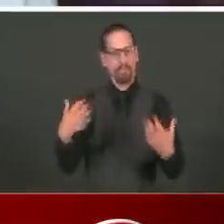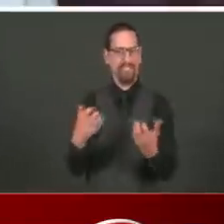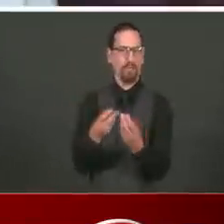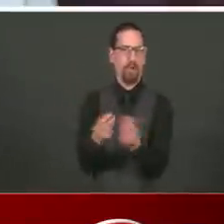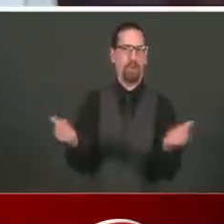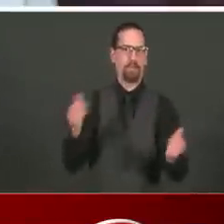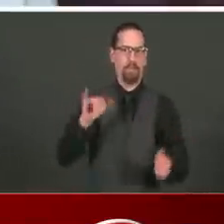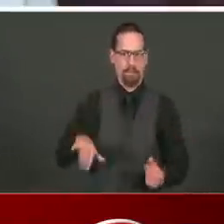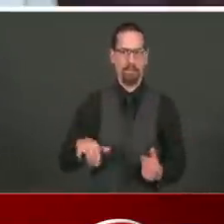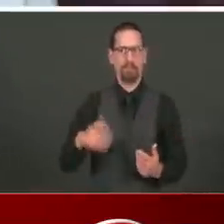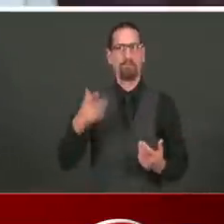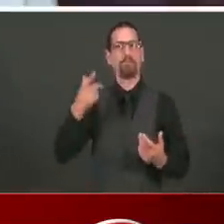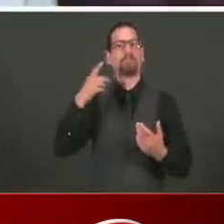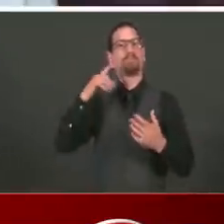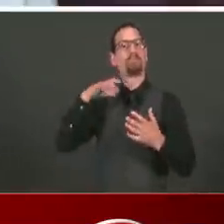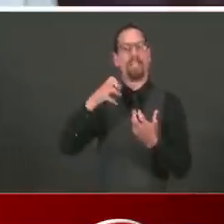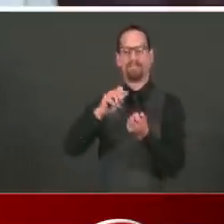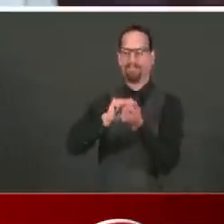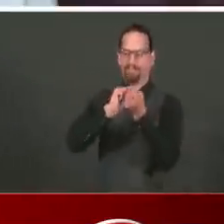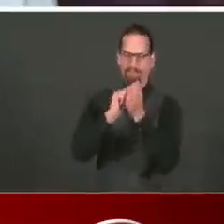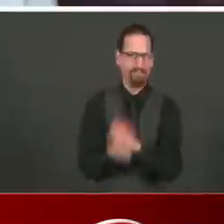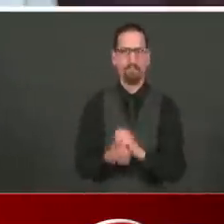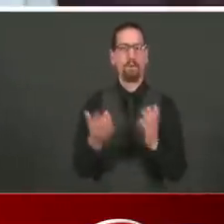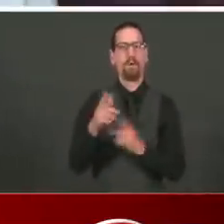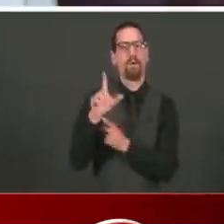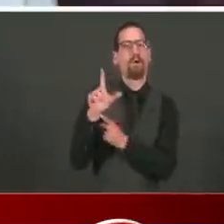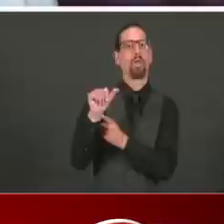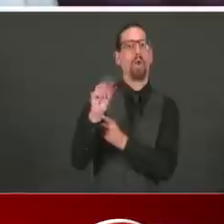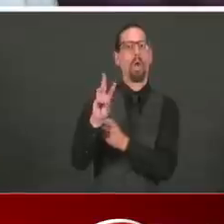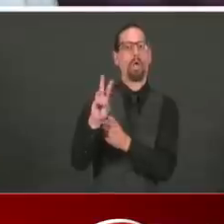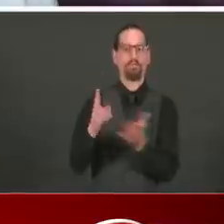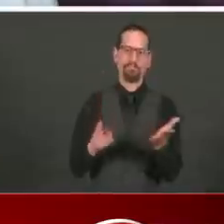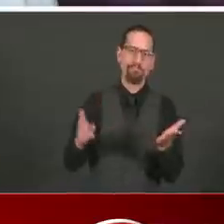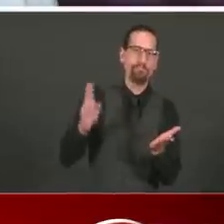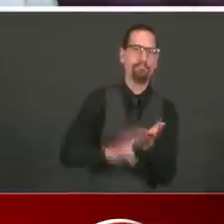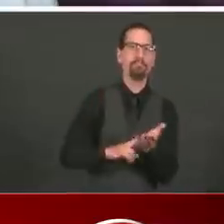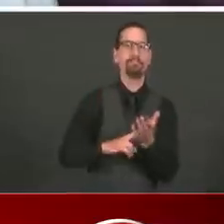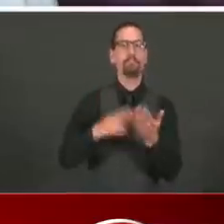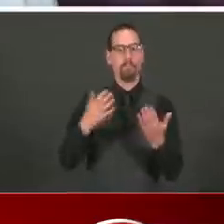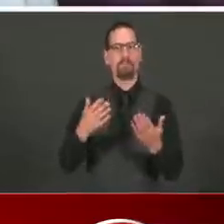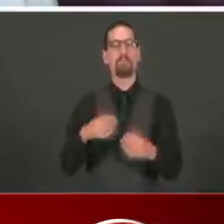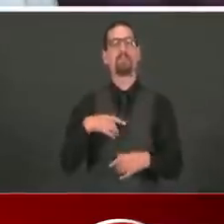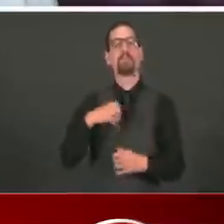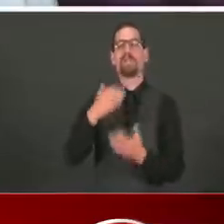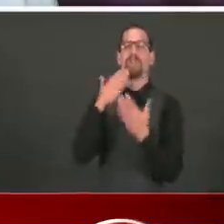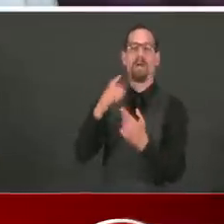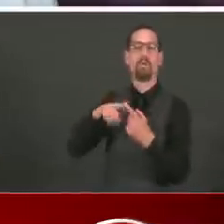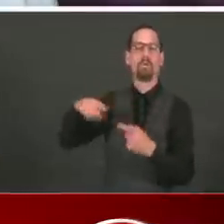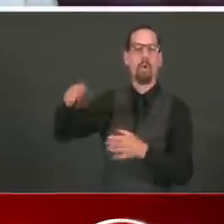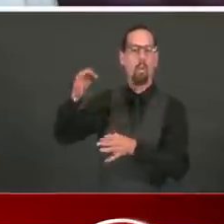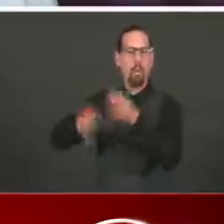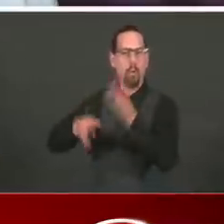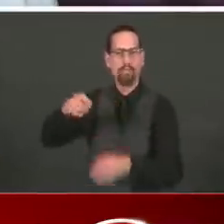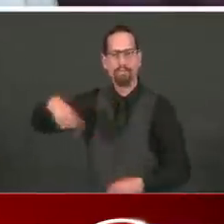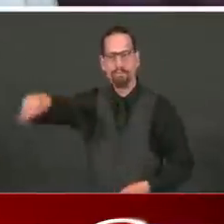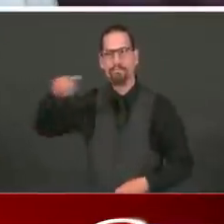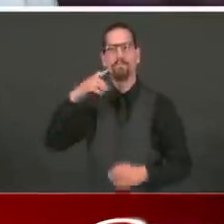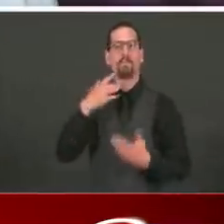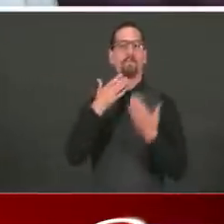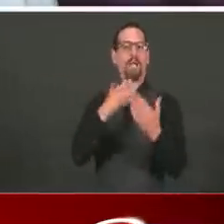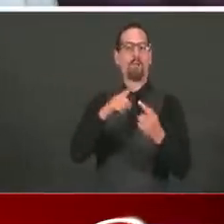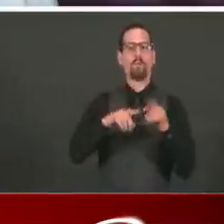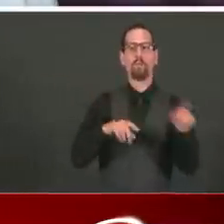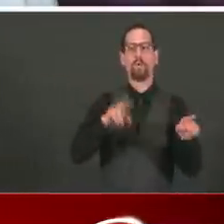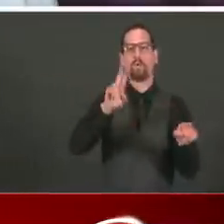With the district court. District court, by the way, I have to say thank you to the court and thank you to the United Way. Both have been fantastic partners. This is hard to